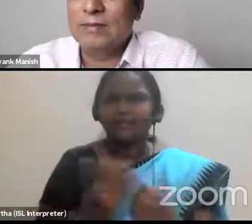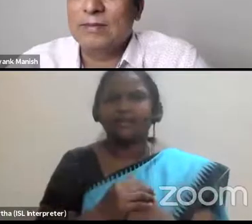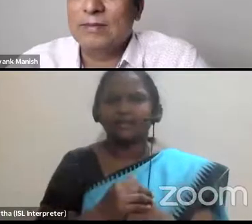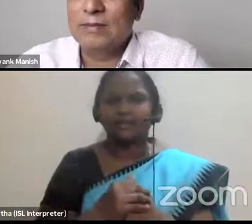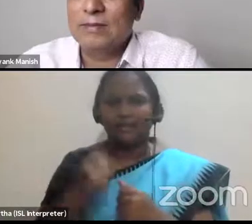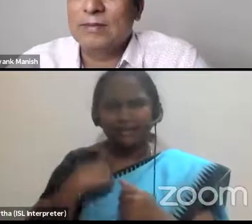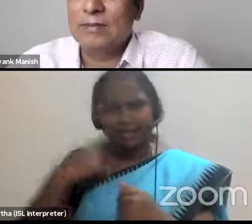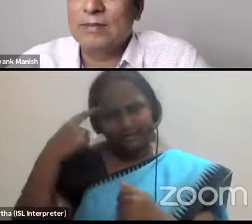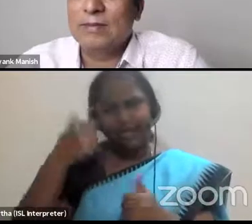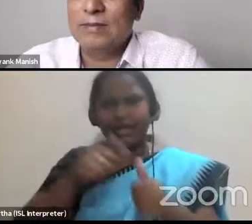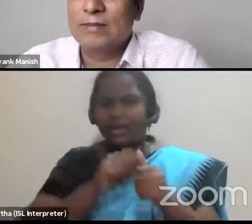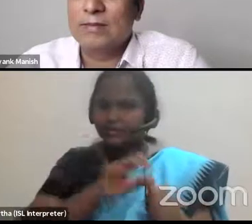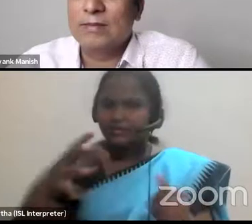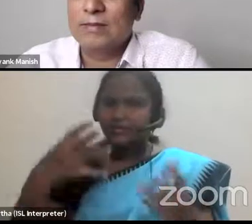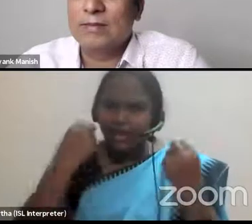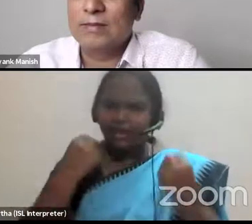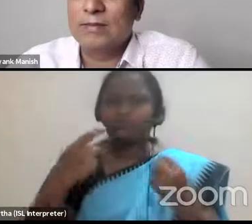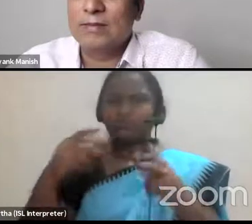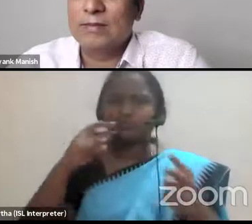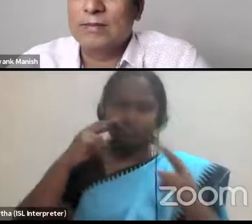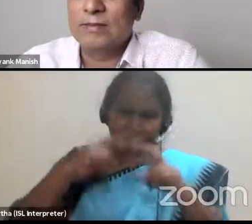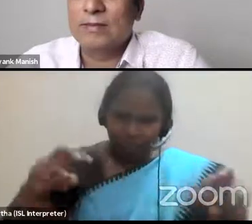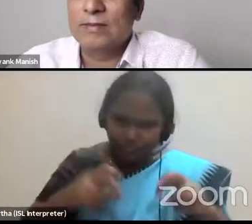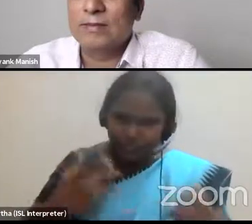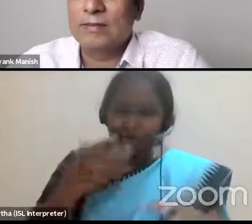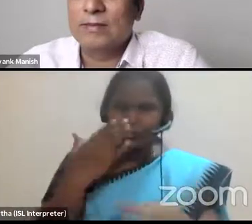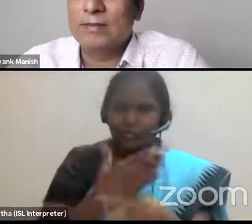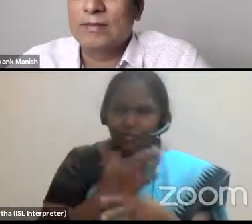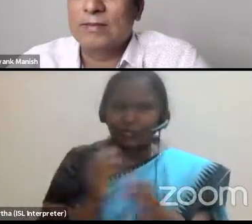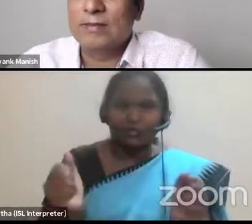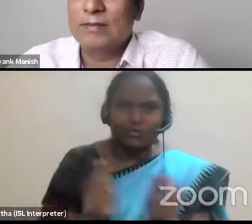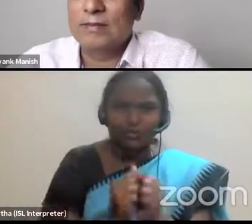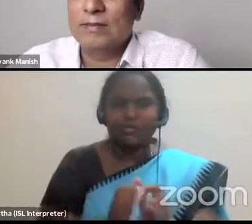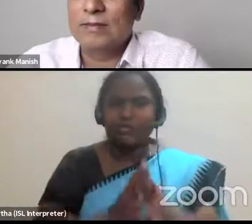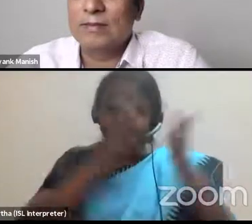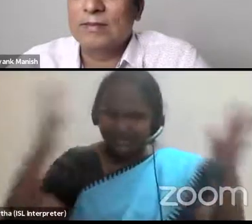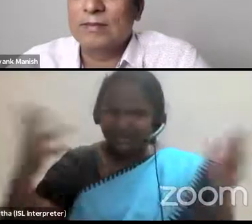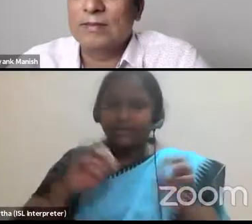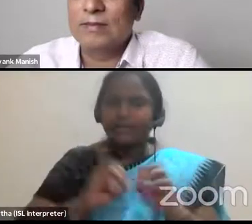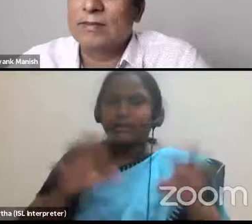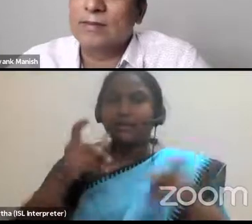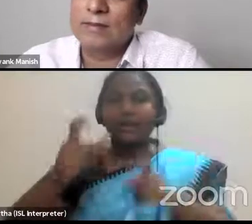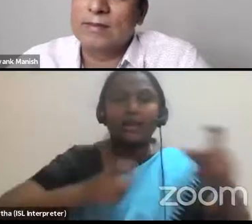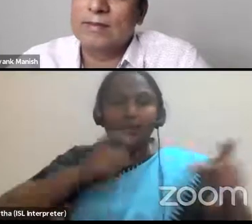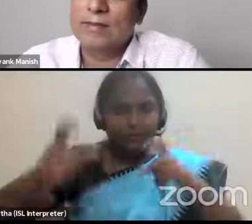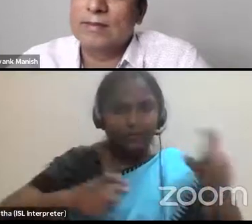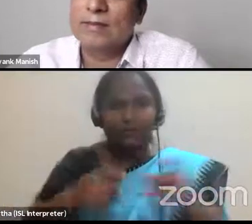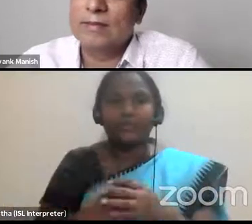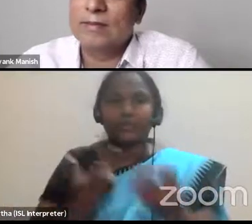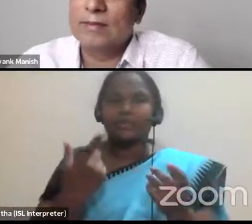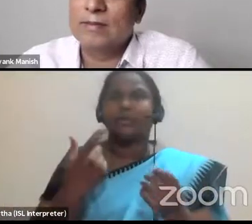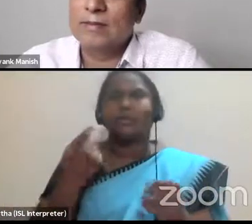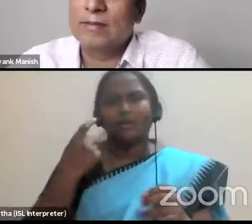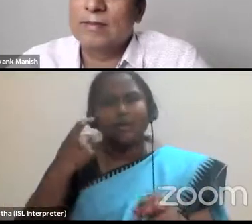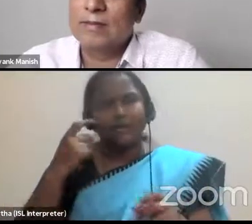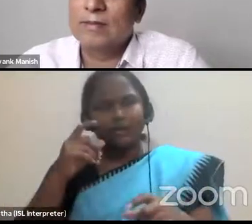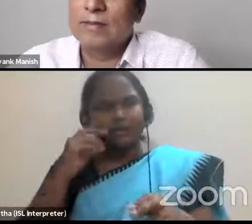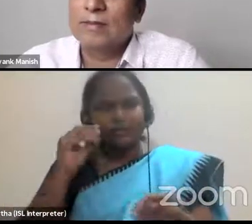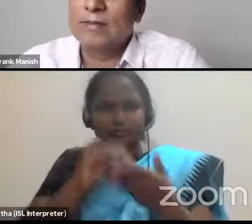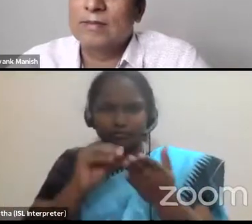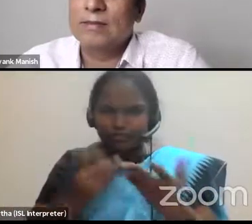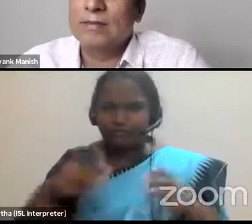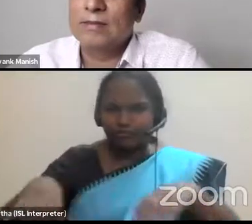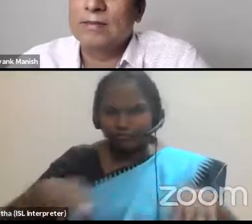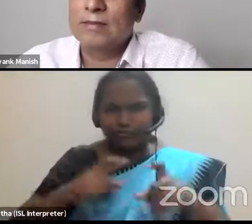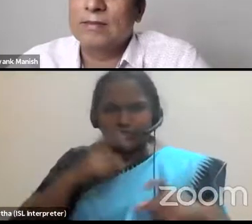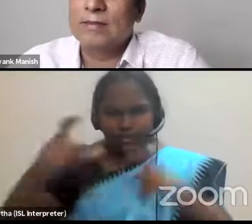think Accenture has a rich history of working with a lot of such creative companies, and performing arts companies, all over the